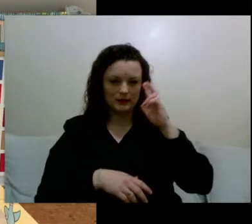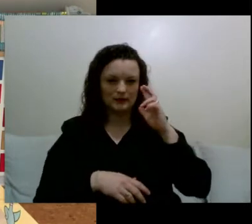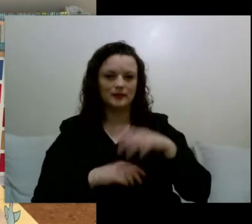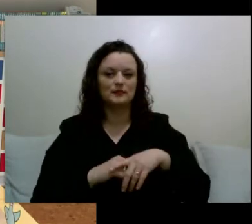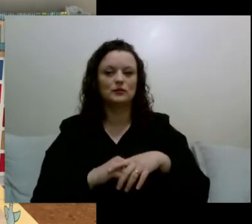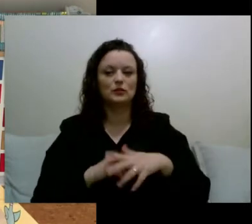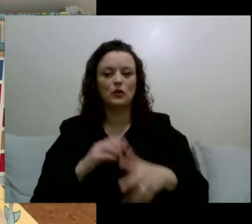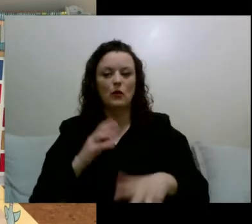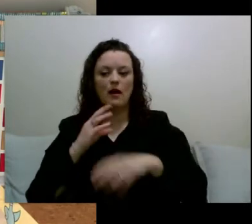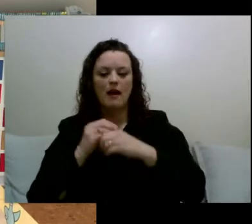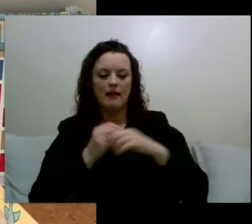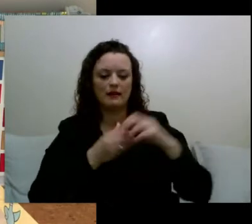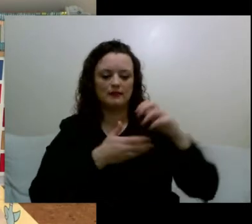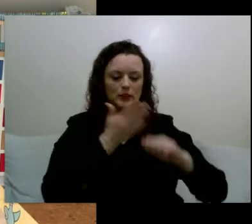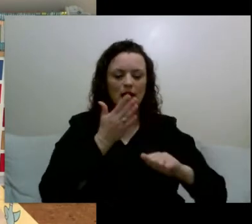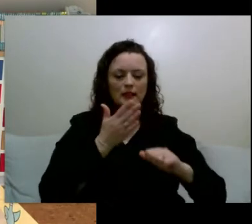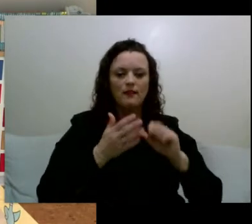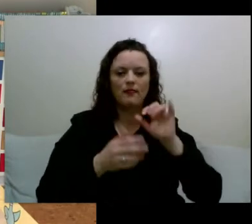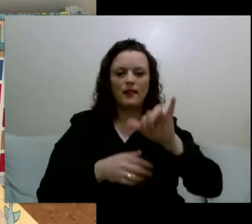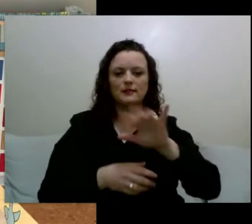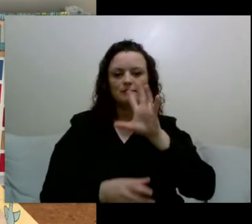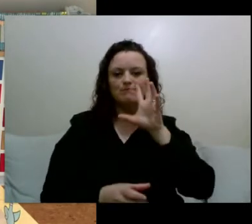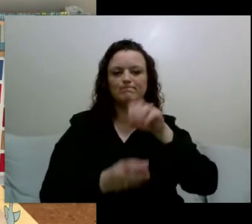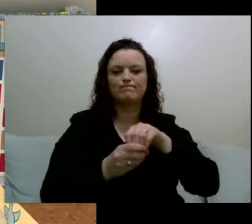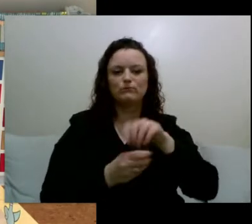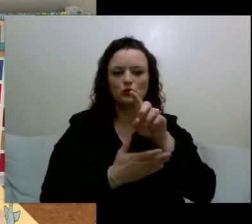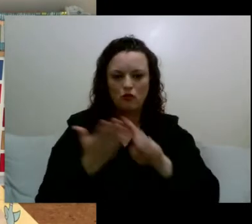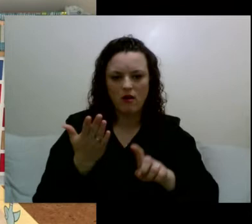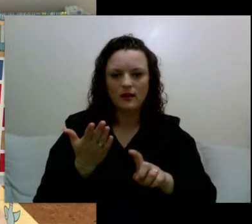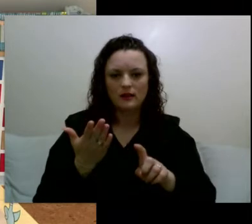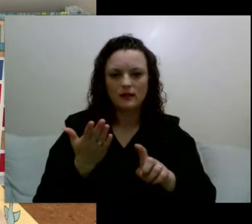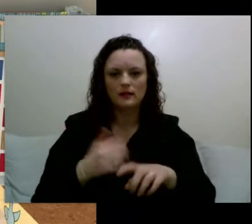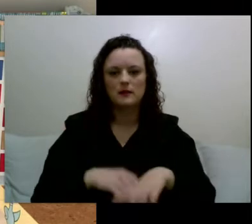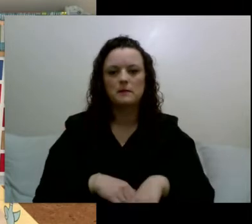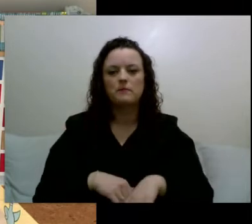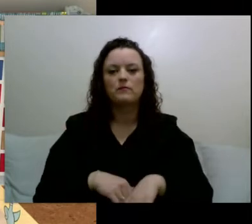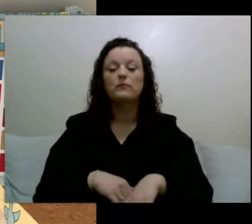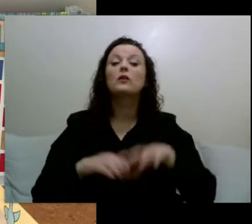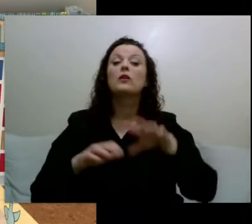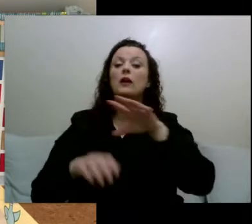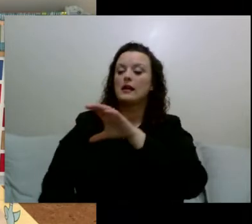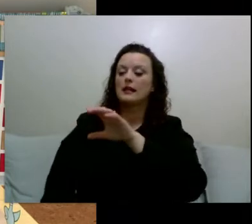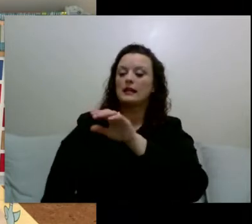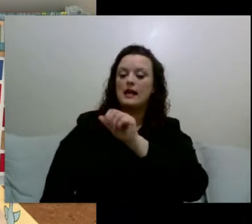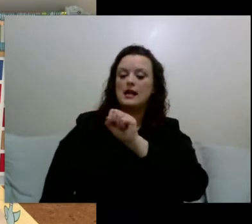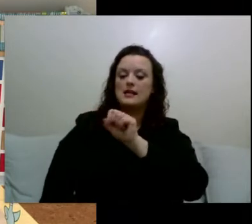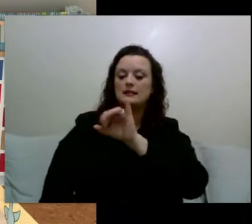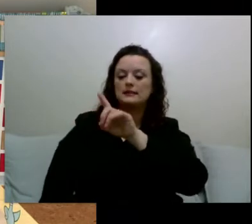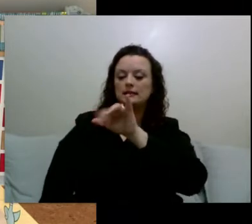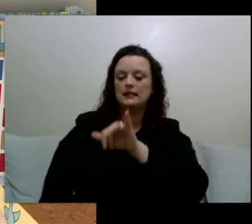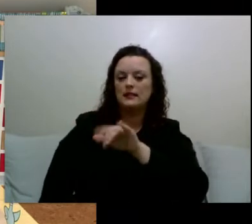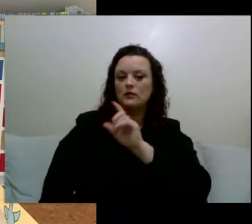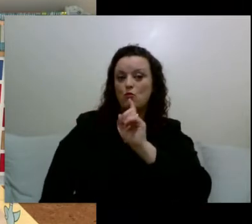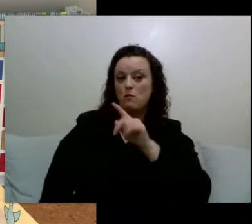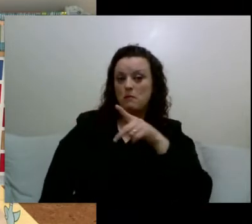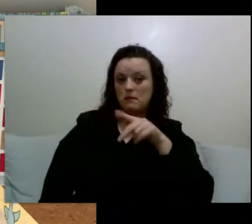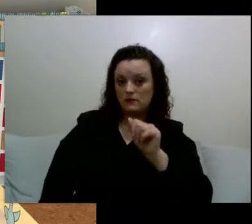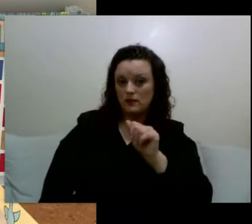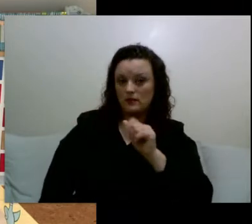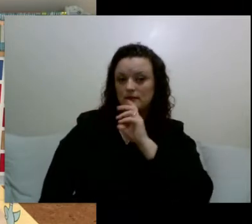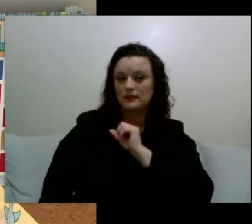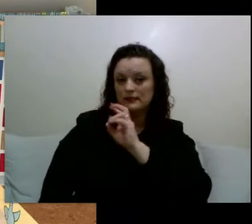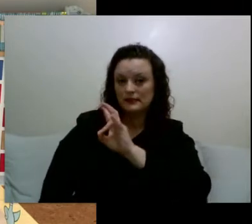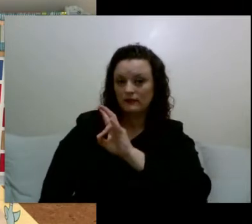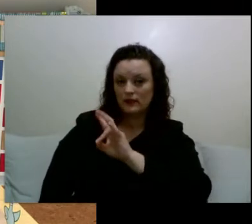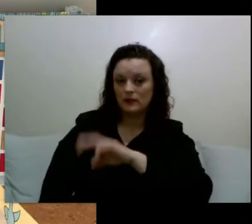All right. Are you going, this is Cassidy in Pennsylvania, 7 years old. Are you going to make a